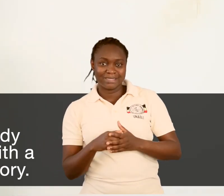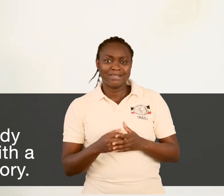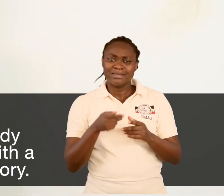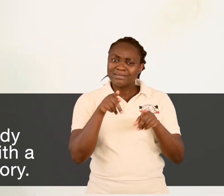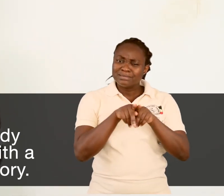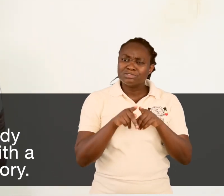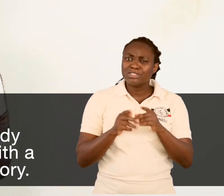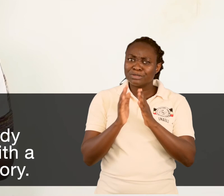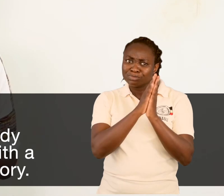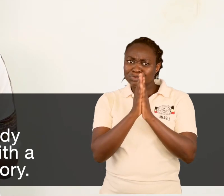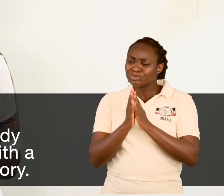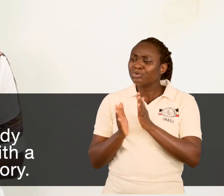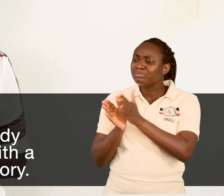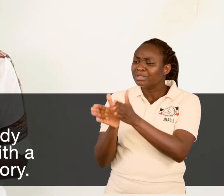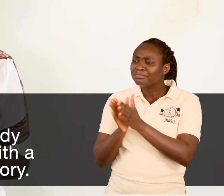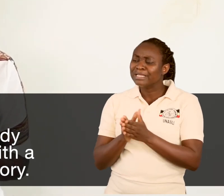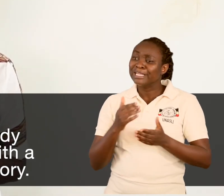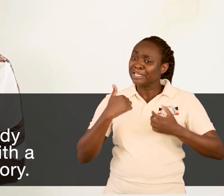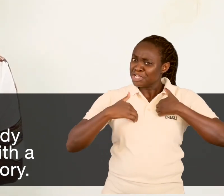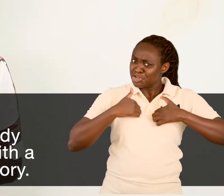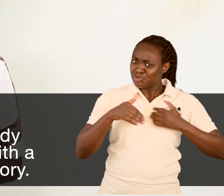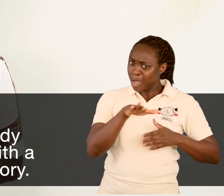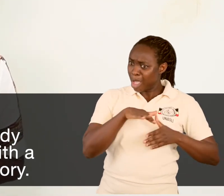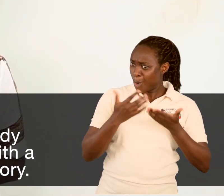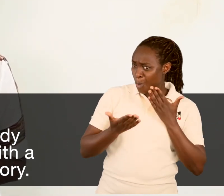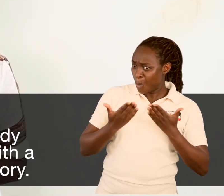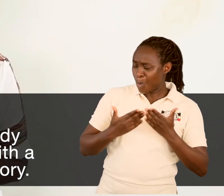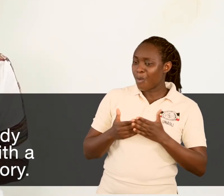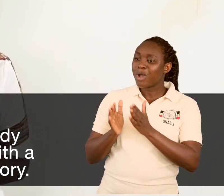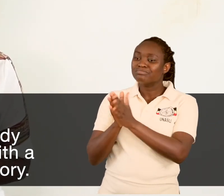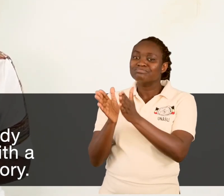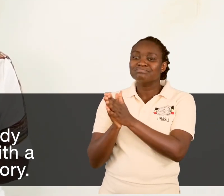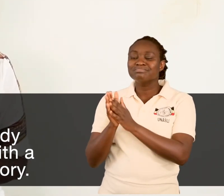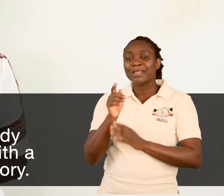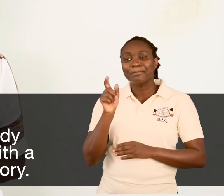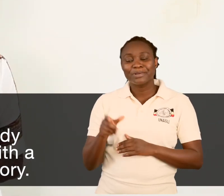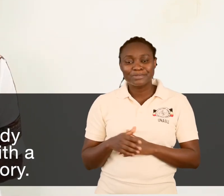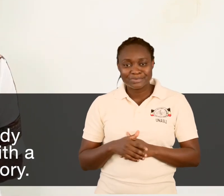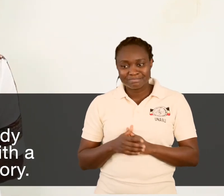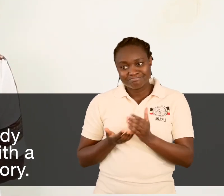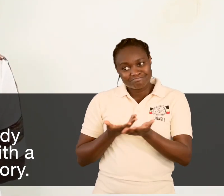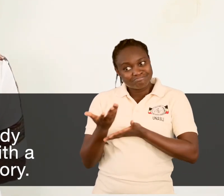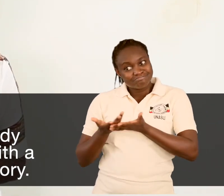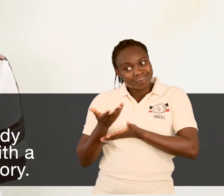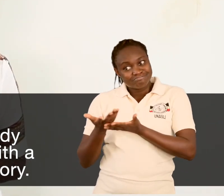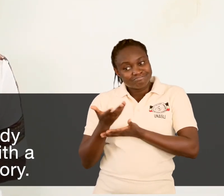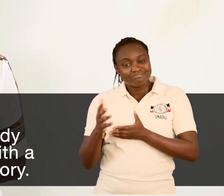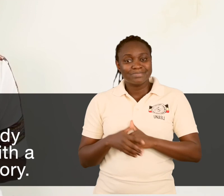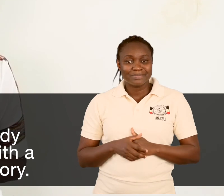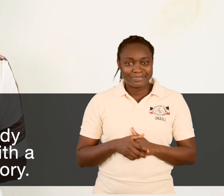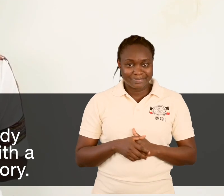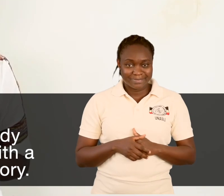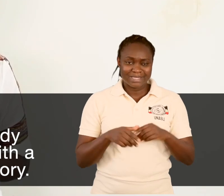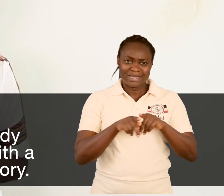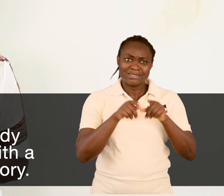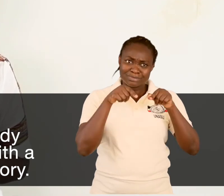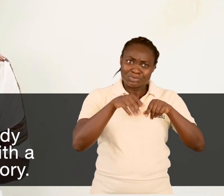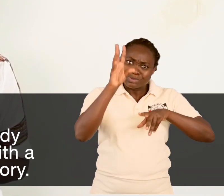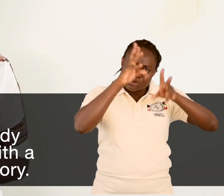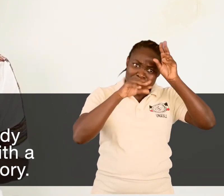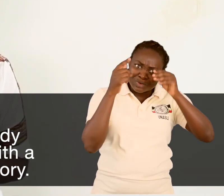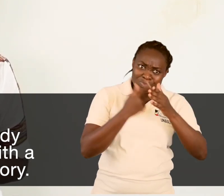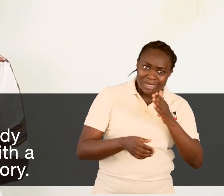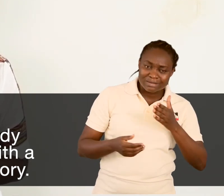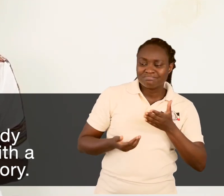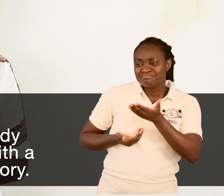what you have liked about this story that we have read. You will also need to share with someone the lesson that you have